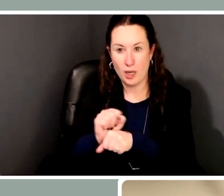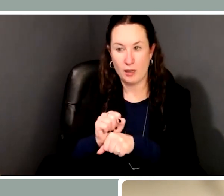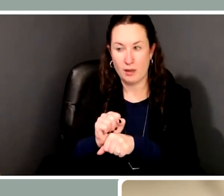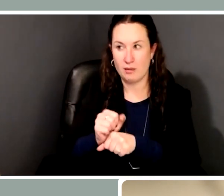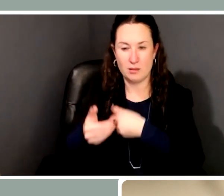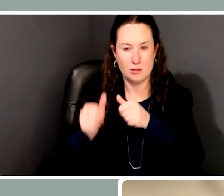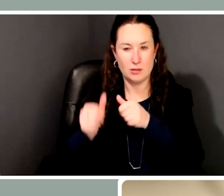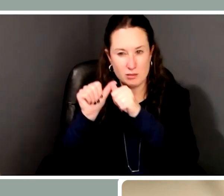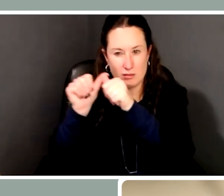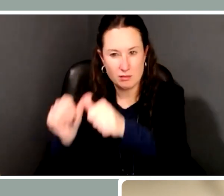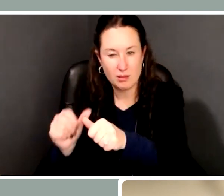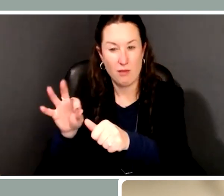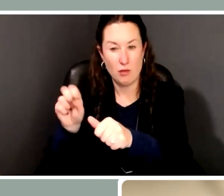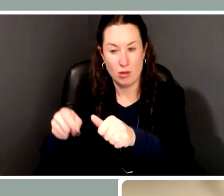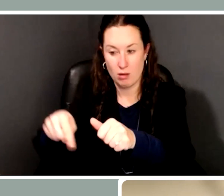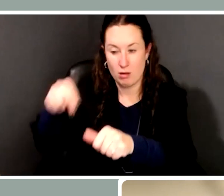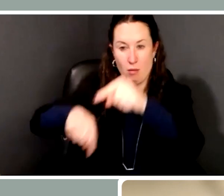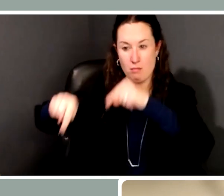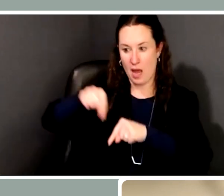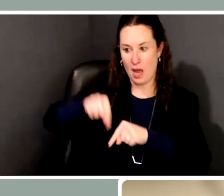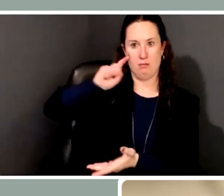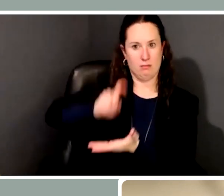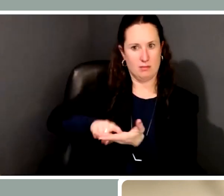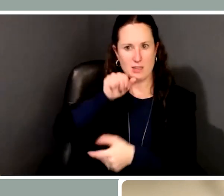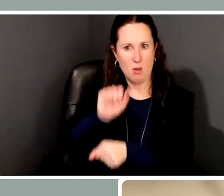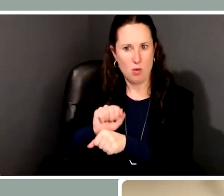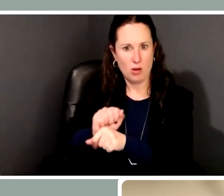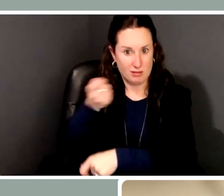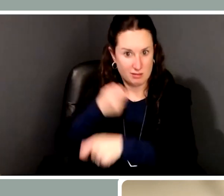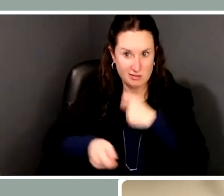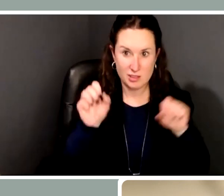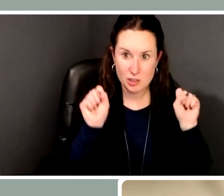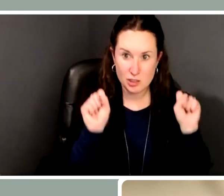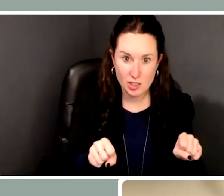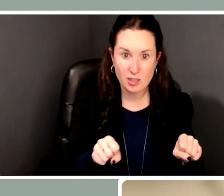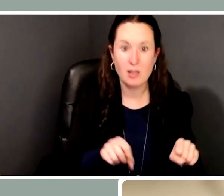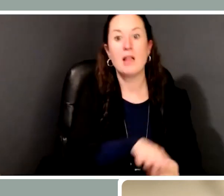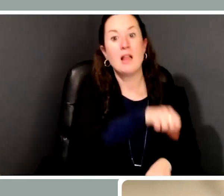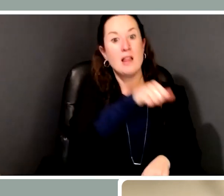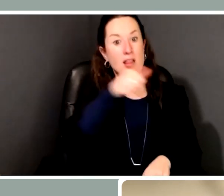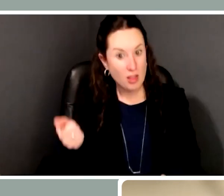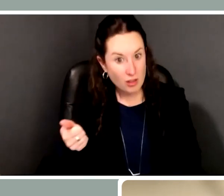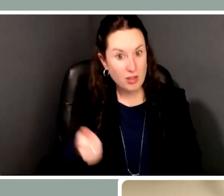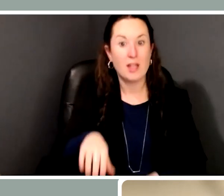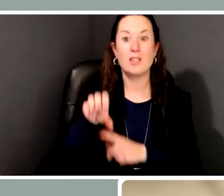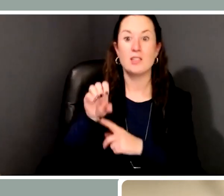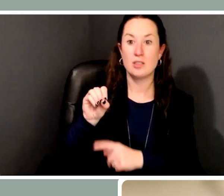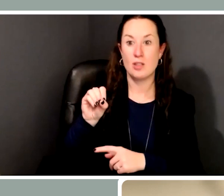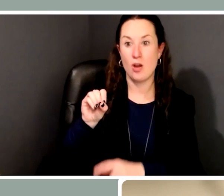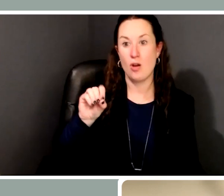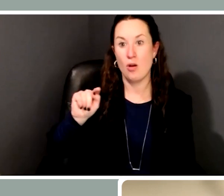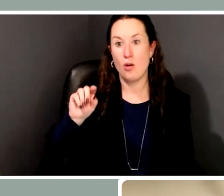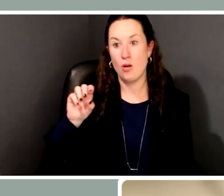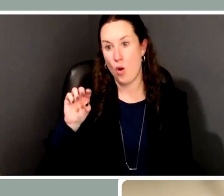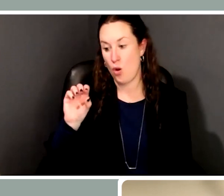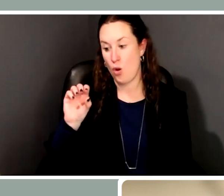on that too is, could you be spared the unnecessary toxicity of continuing on a drug that has side effects? So that is something